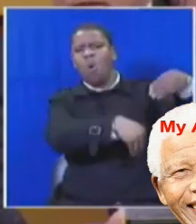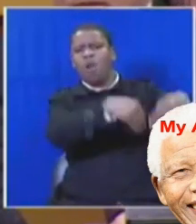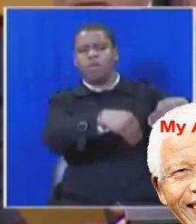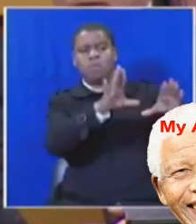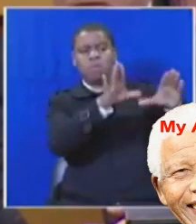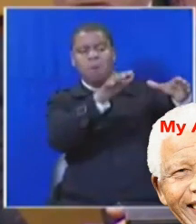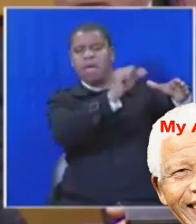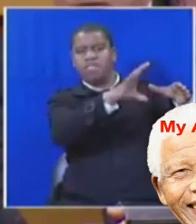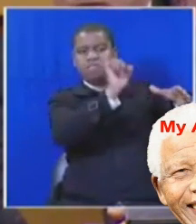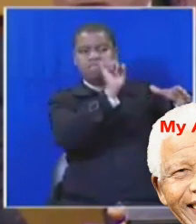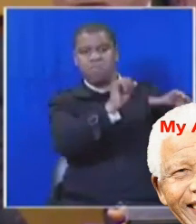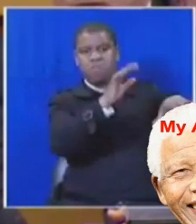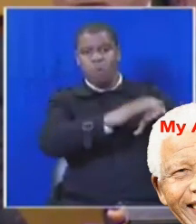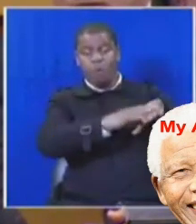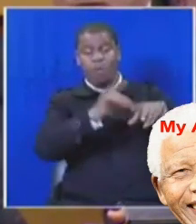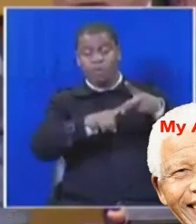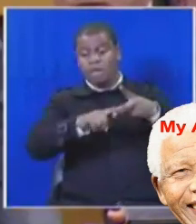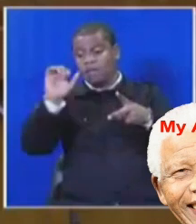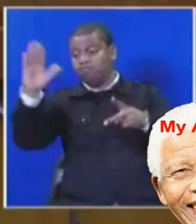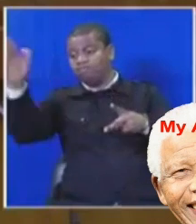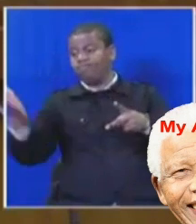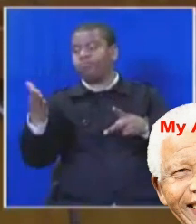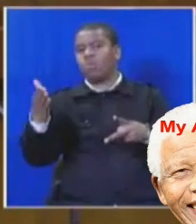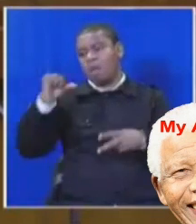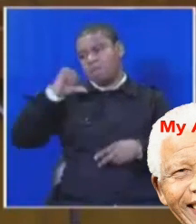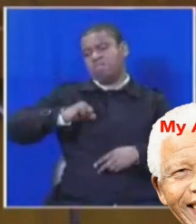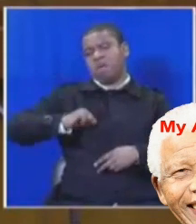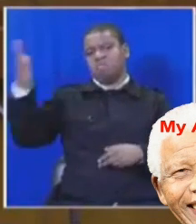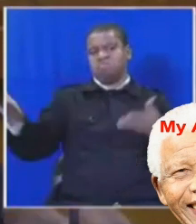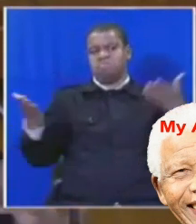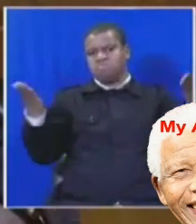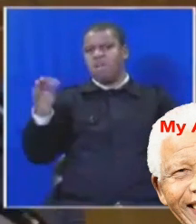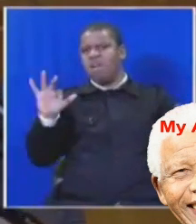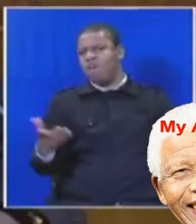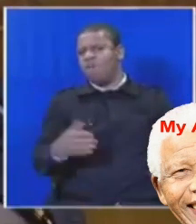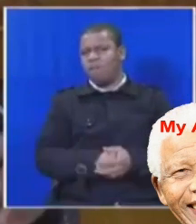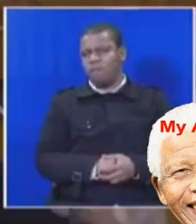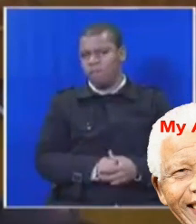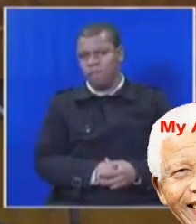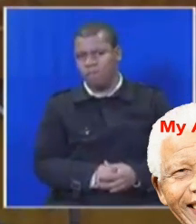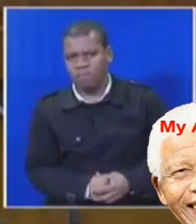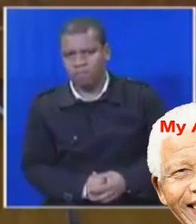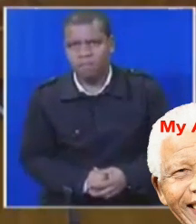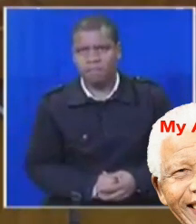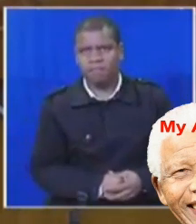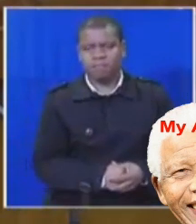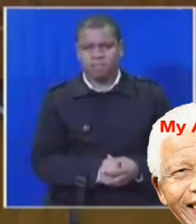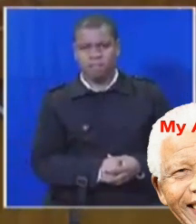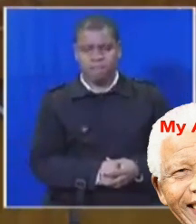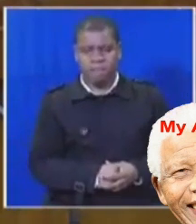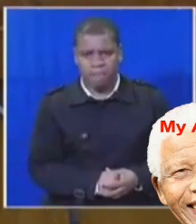governed municipalities? Thank you. Honorable Bongo, you can proceed. Okay, thank you very much. Honorable House